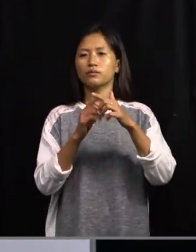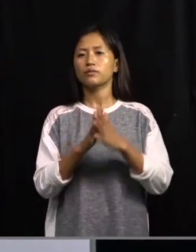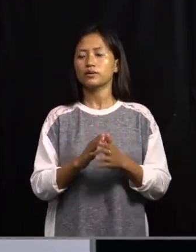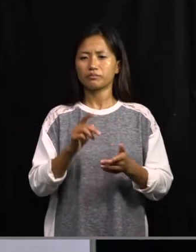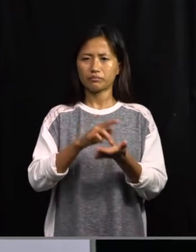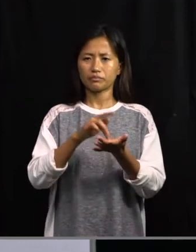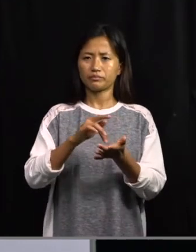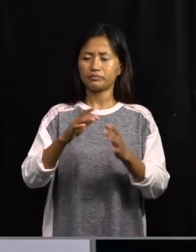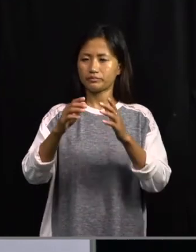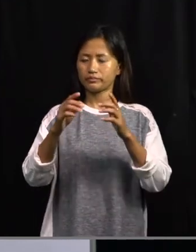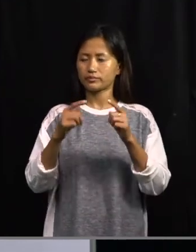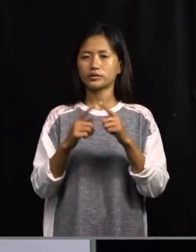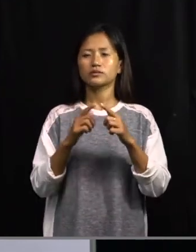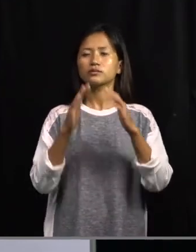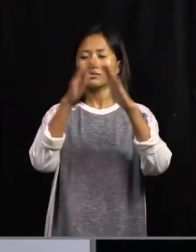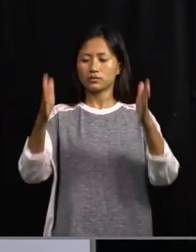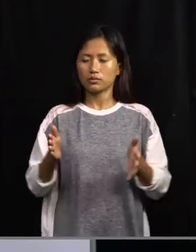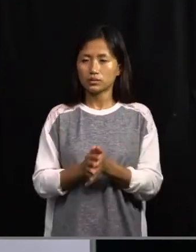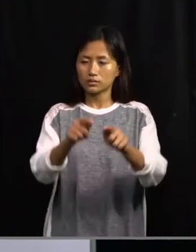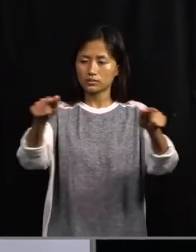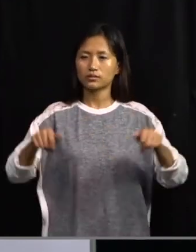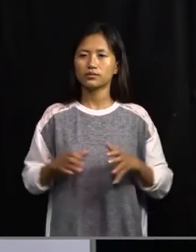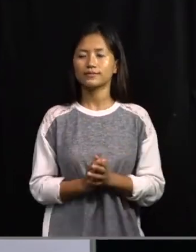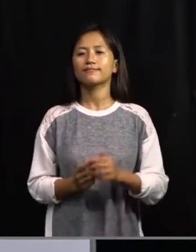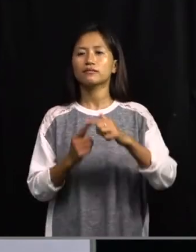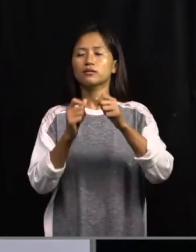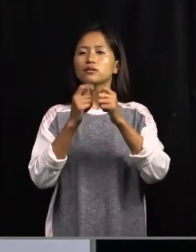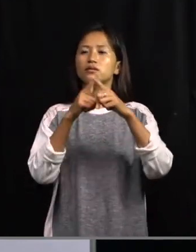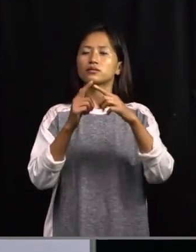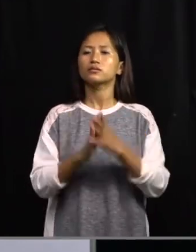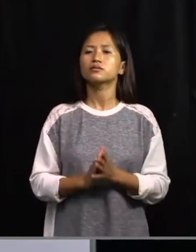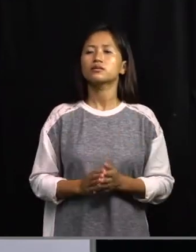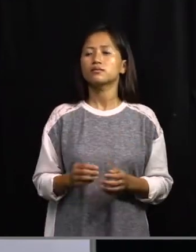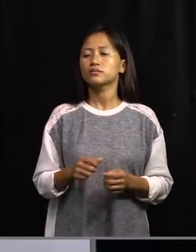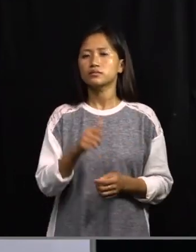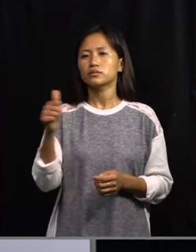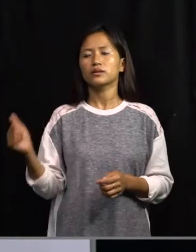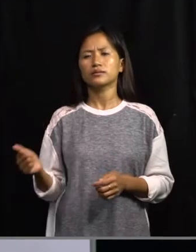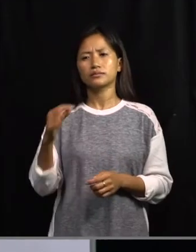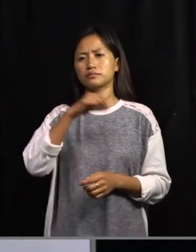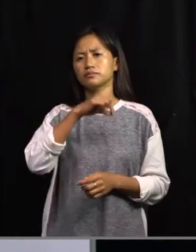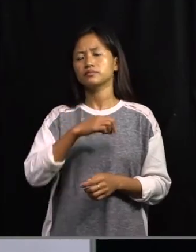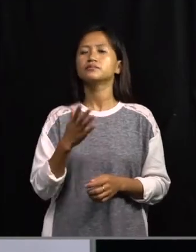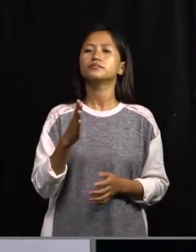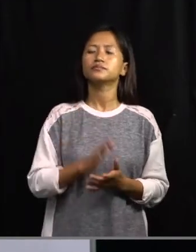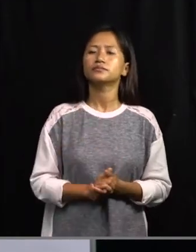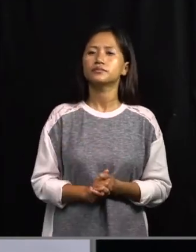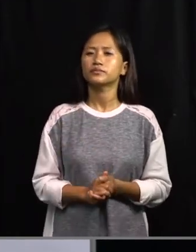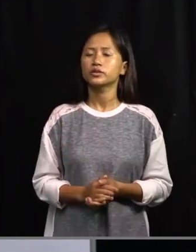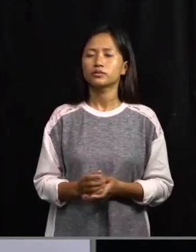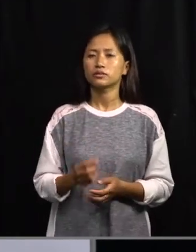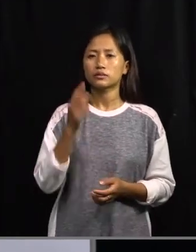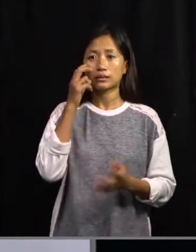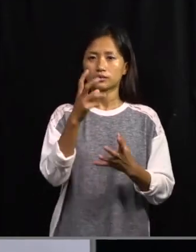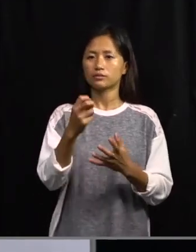the government. In return, you don't expect any benefit. In return, you don't expect any favor from